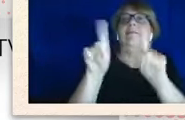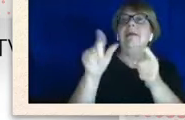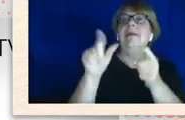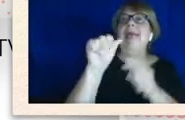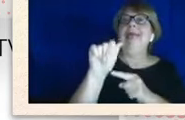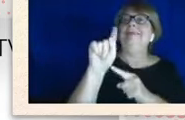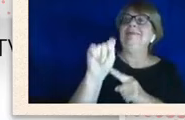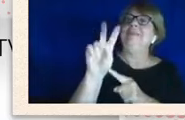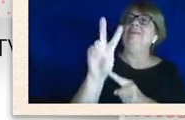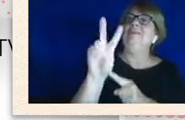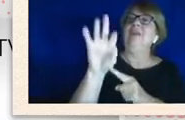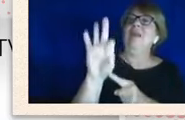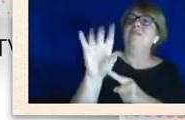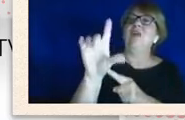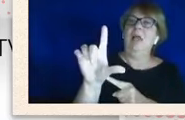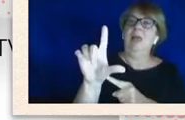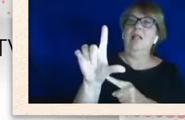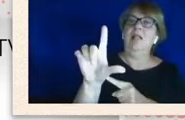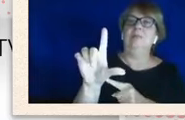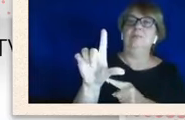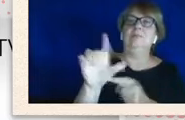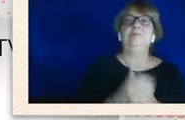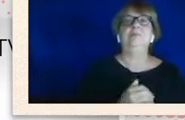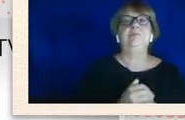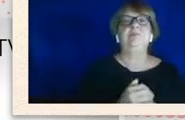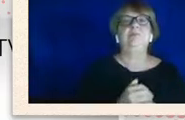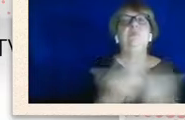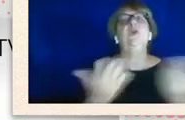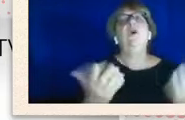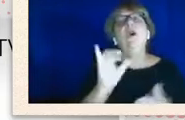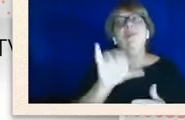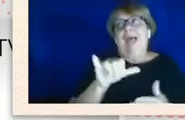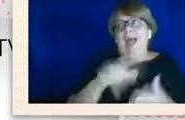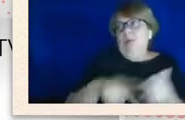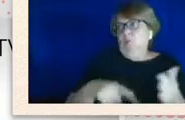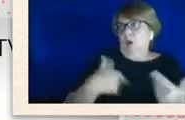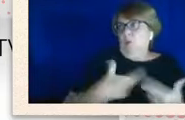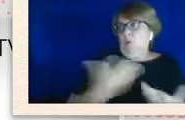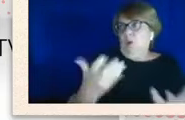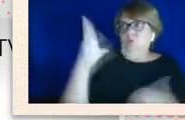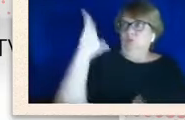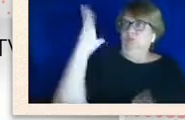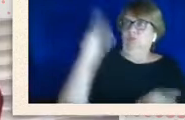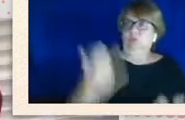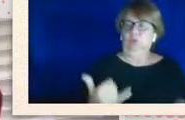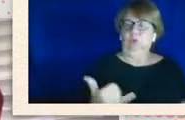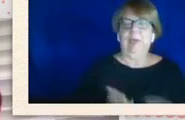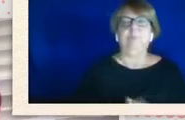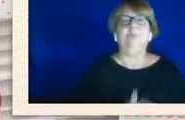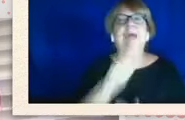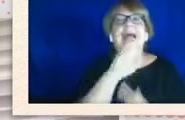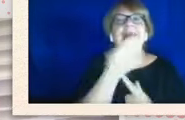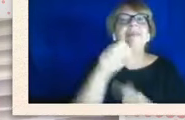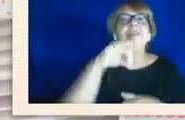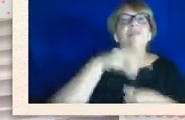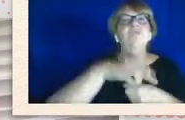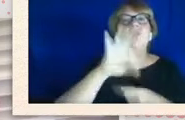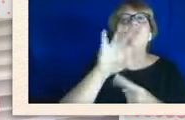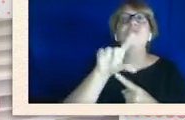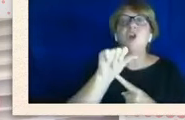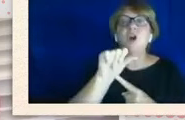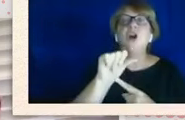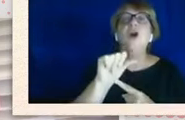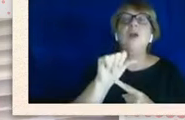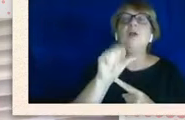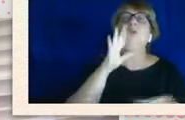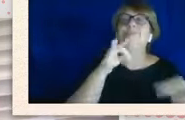ATVFL. And so this is what we're here to talk to everyone about today. Access the Vote Florida, as we'll explain in a little